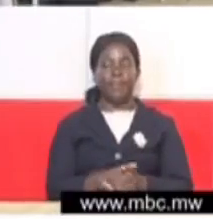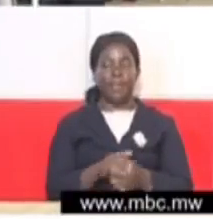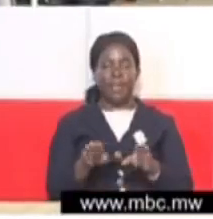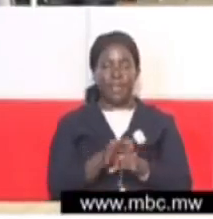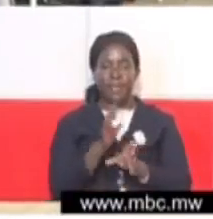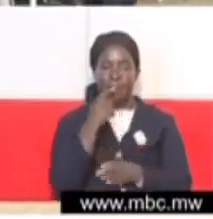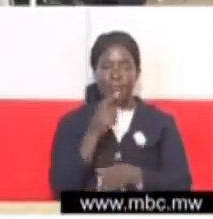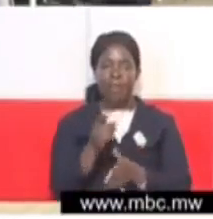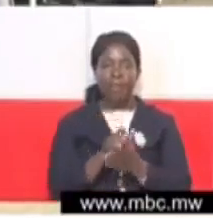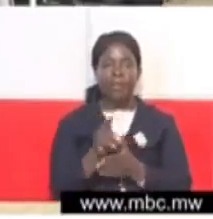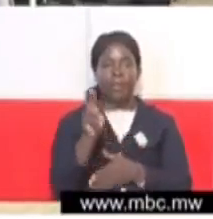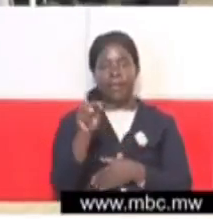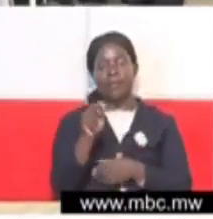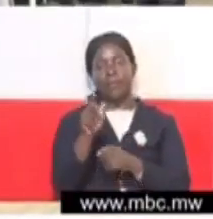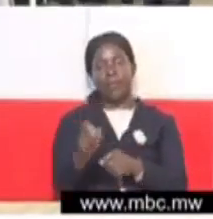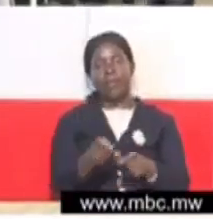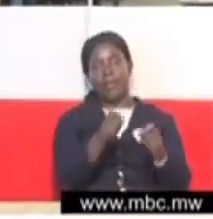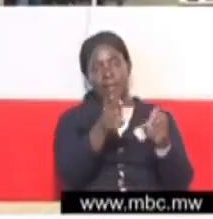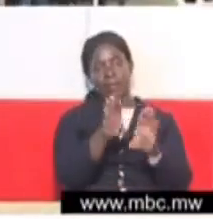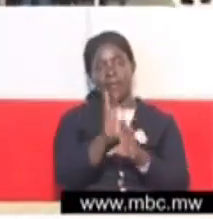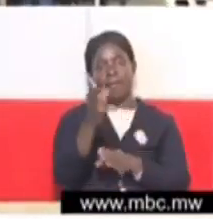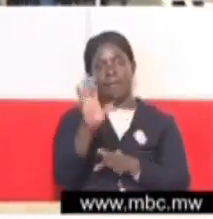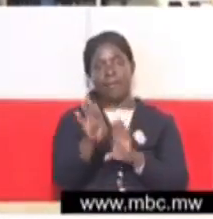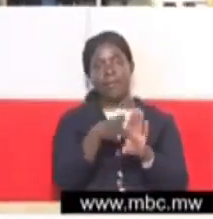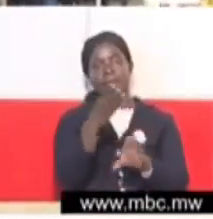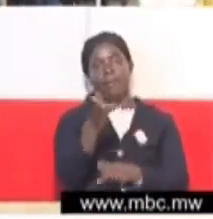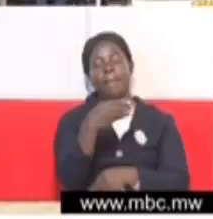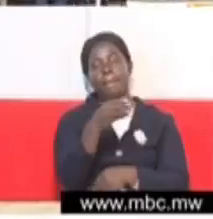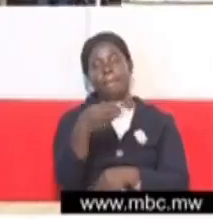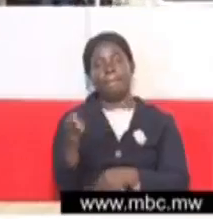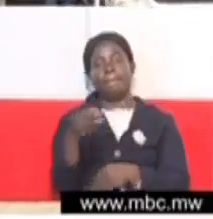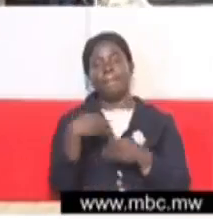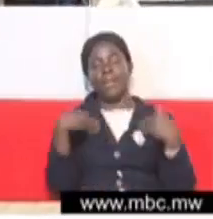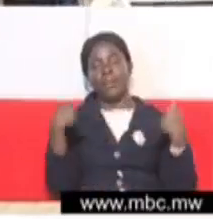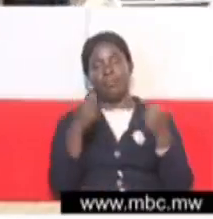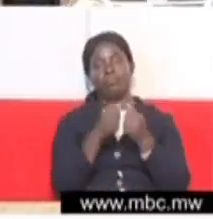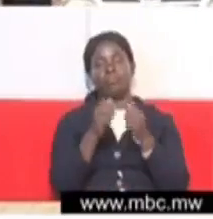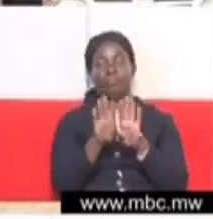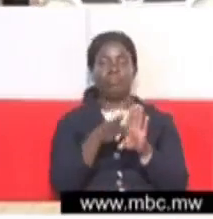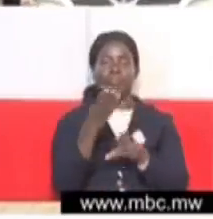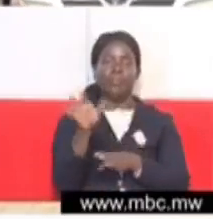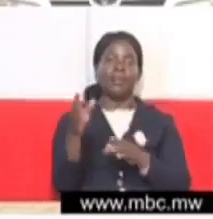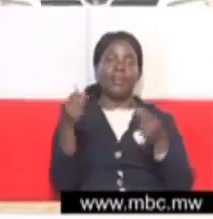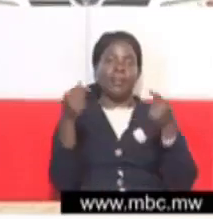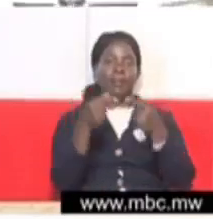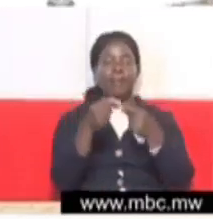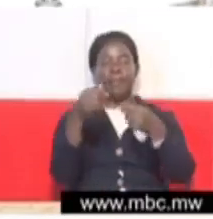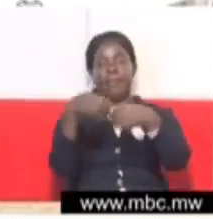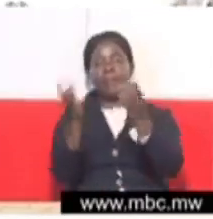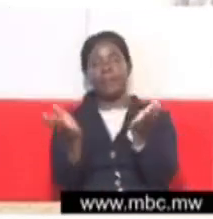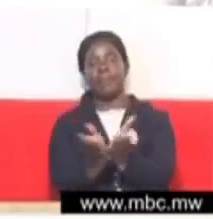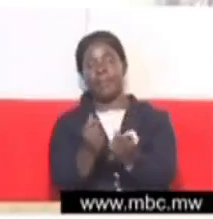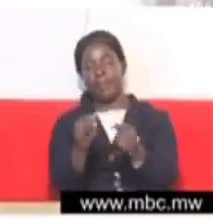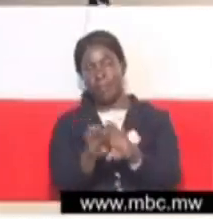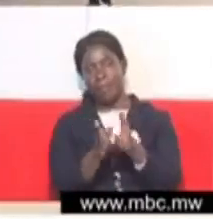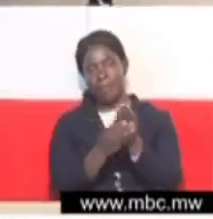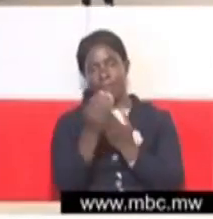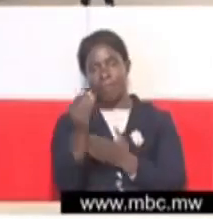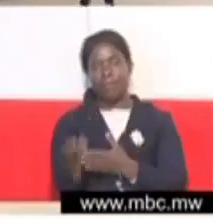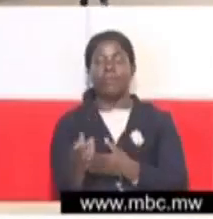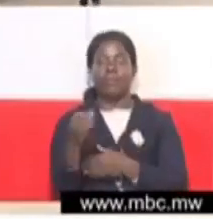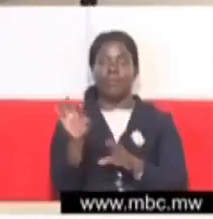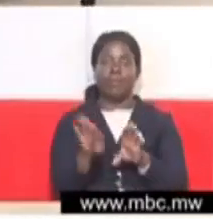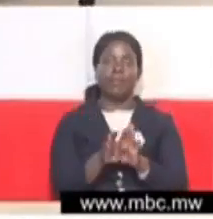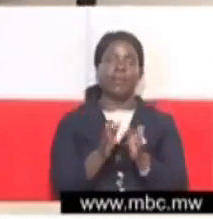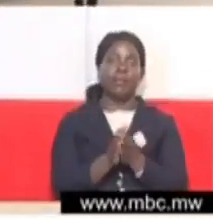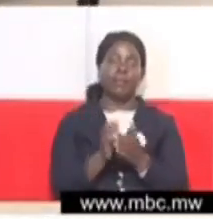the National Agriculture Fair provides a crucial platform for local farmers to connect with companies and buyers, fostering